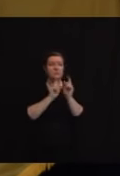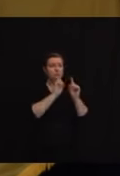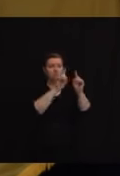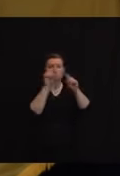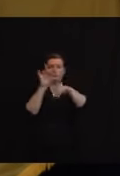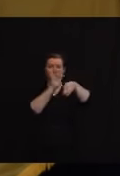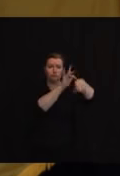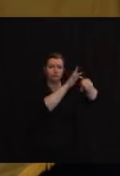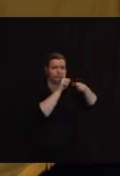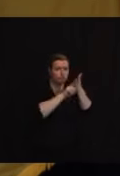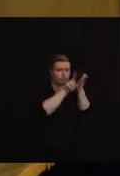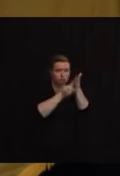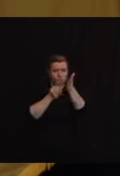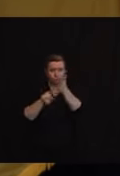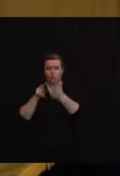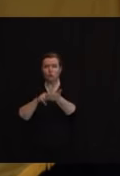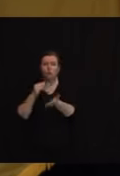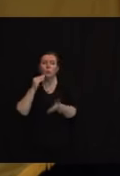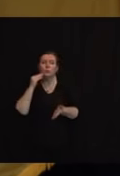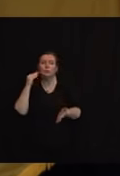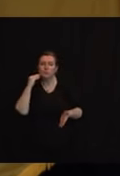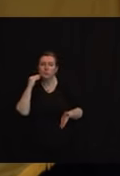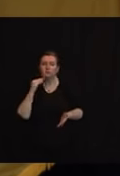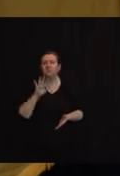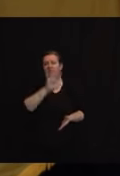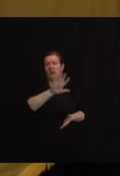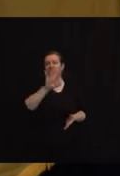and surveyed 54